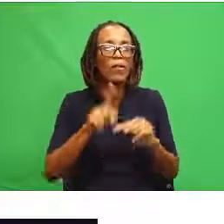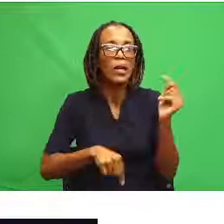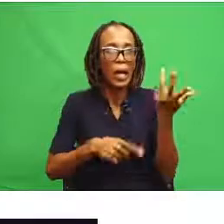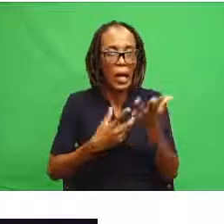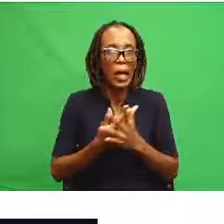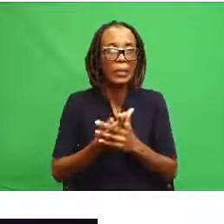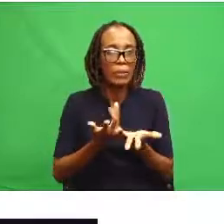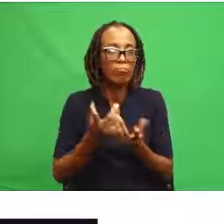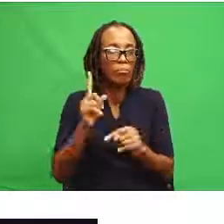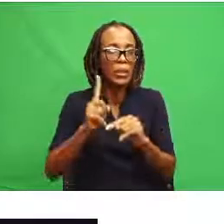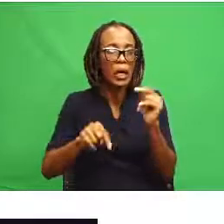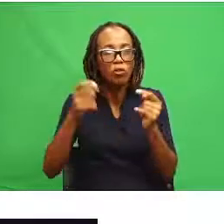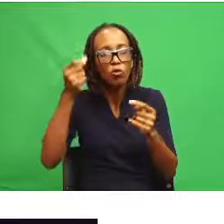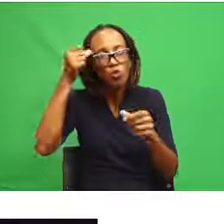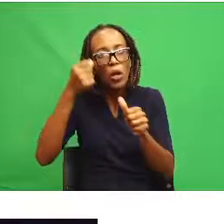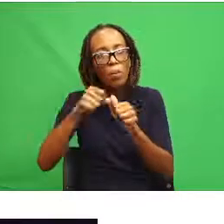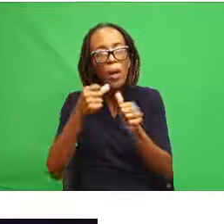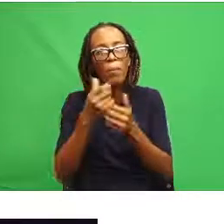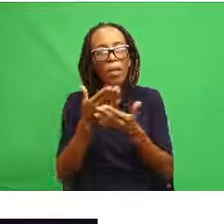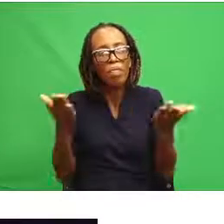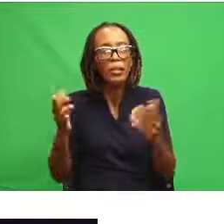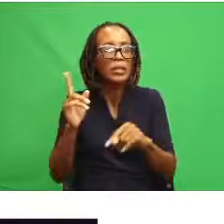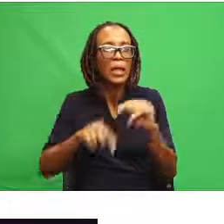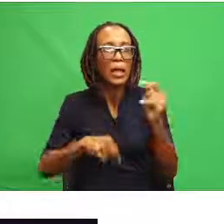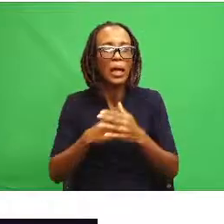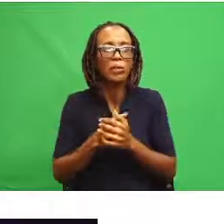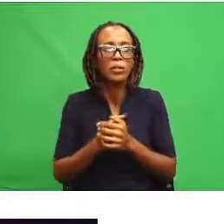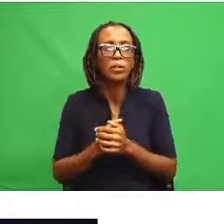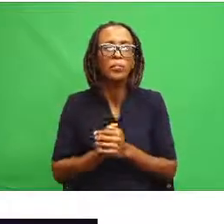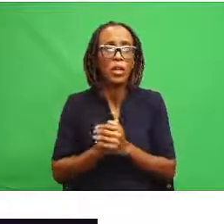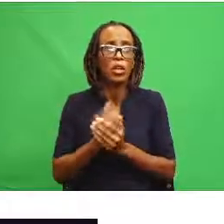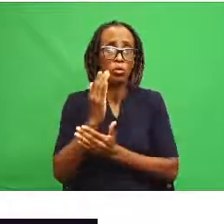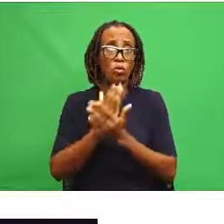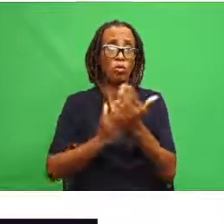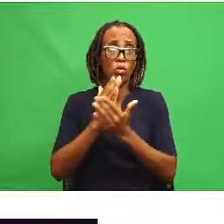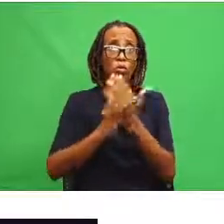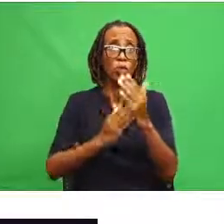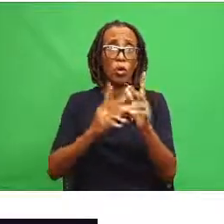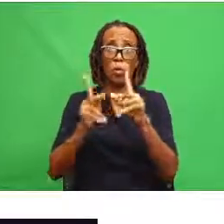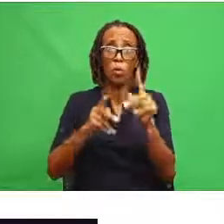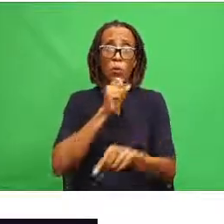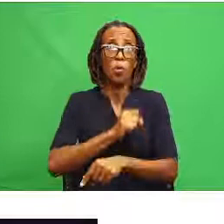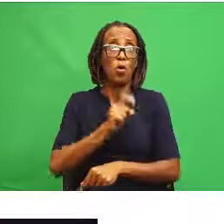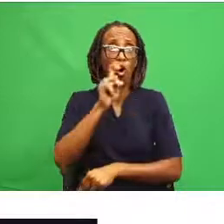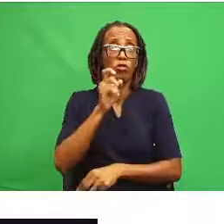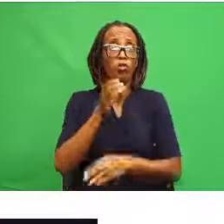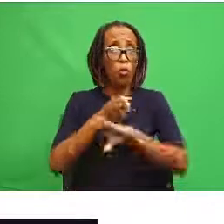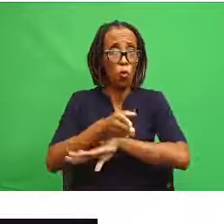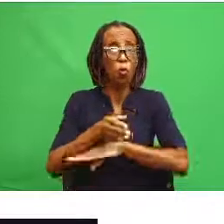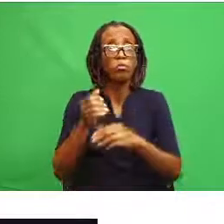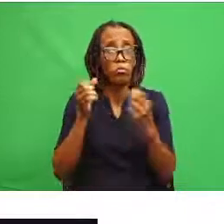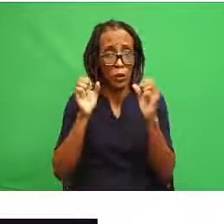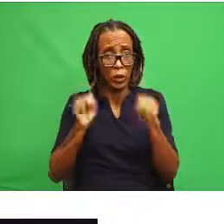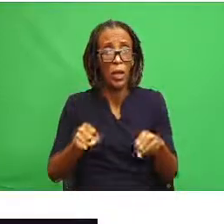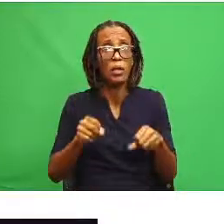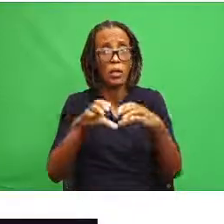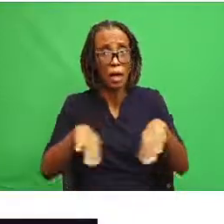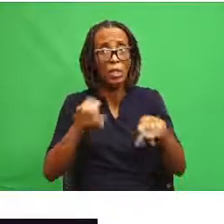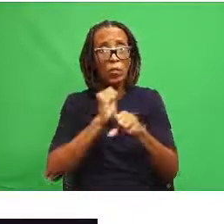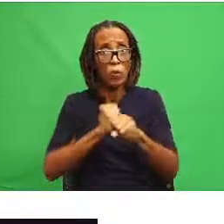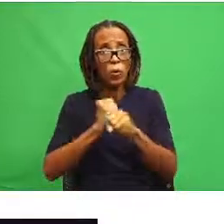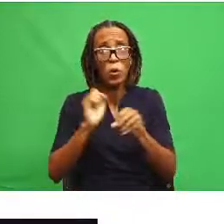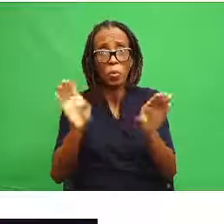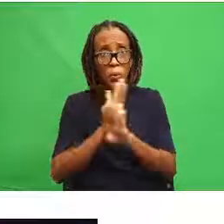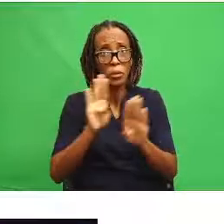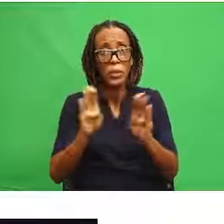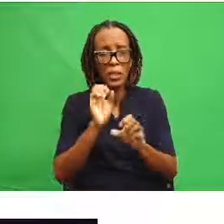and bolts of what's going on with their assets. Now, that is not, as I said, cast in stone. We have some centenarians still up and going to work, right?